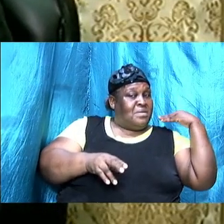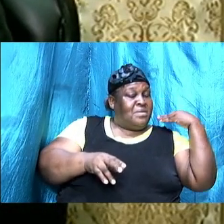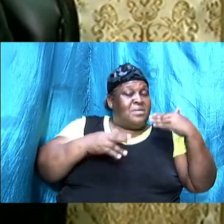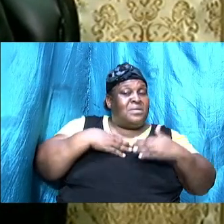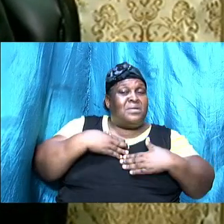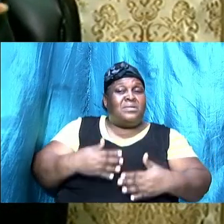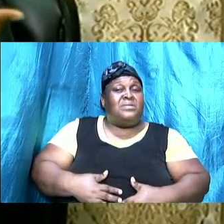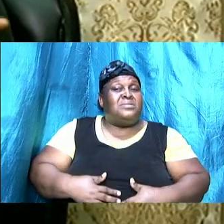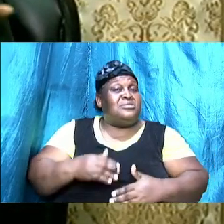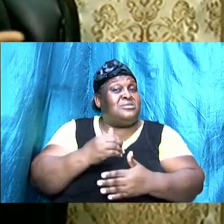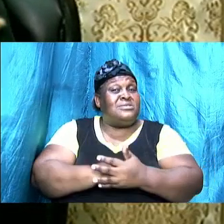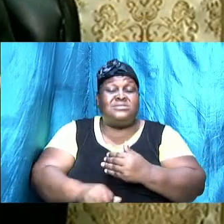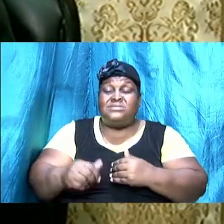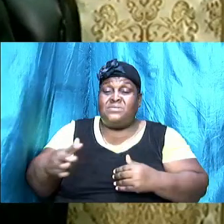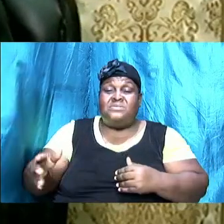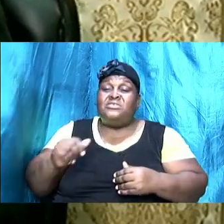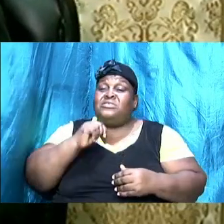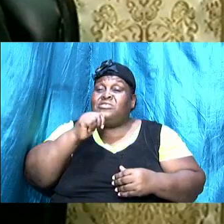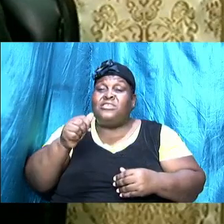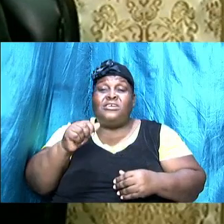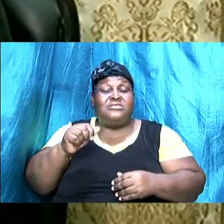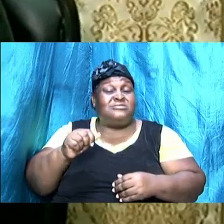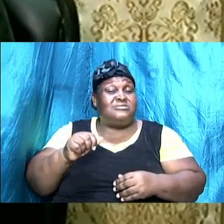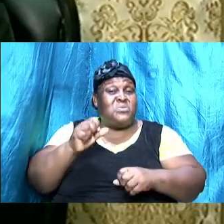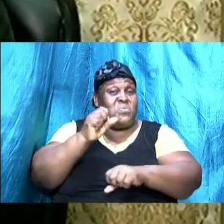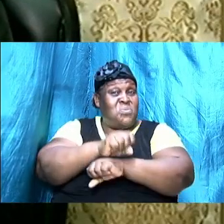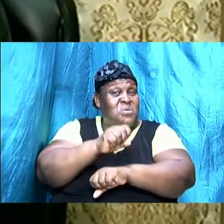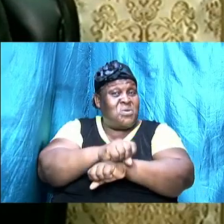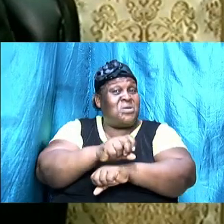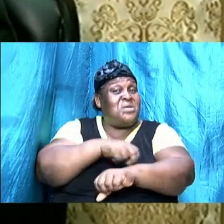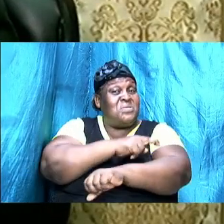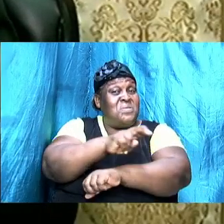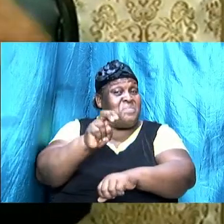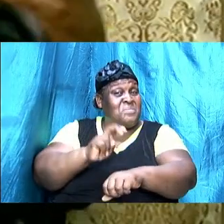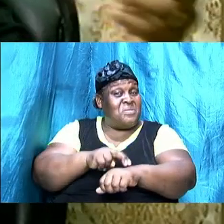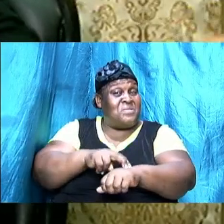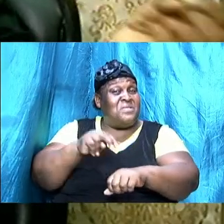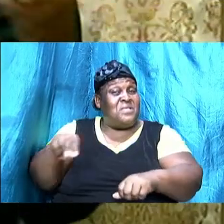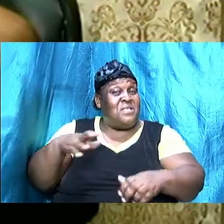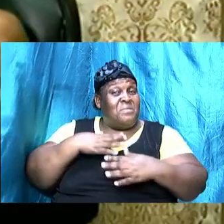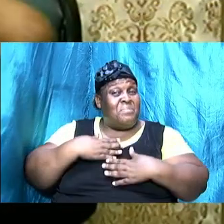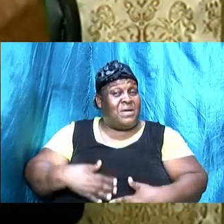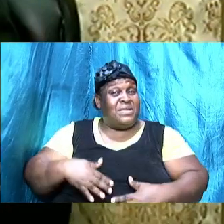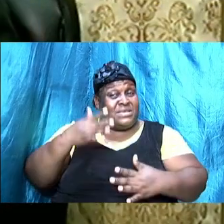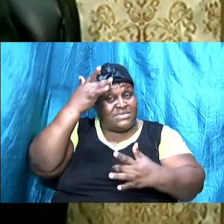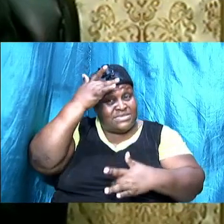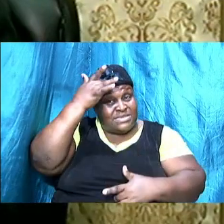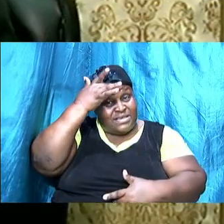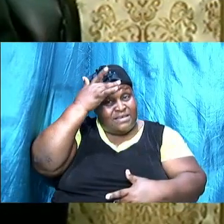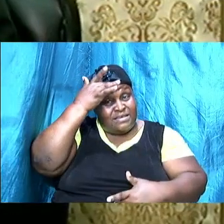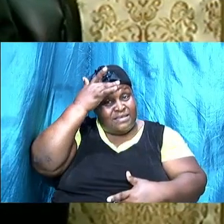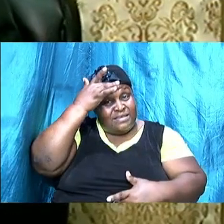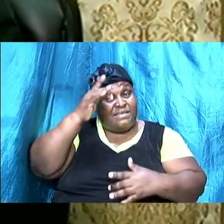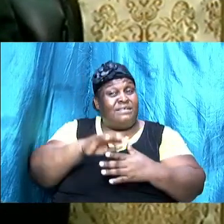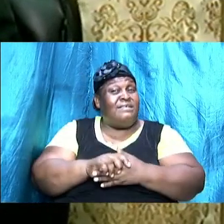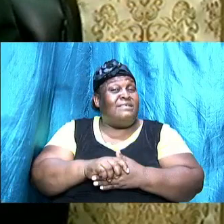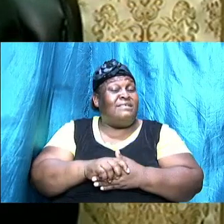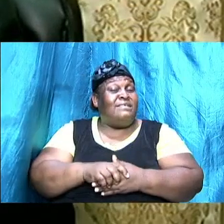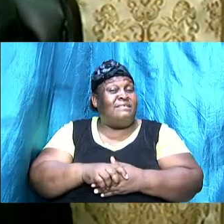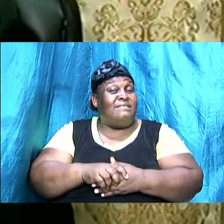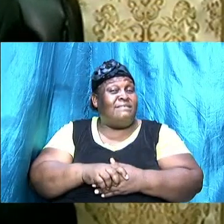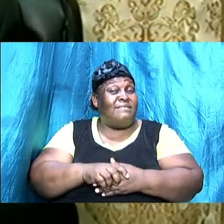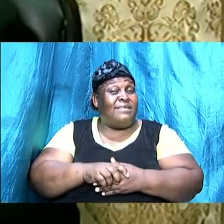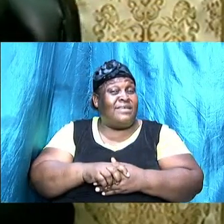Something is not operating normally. That body is sick. It means the coordination not taking place. If the brain, the